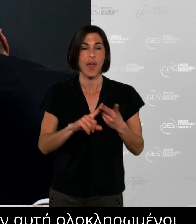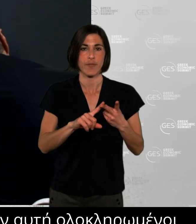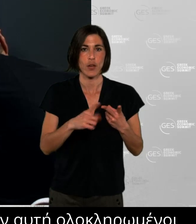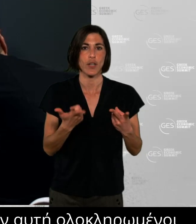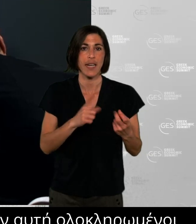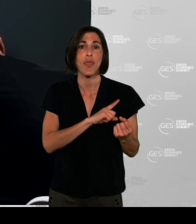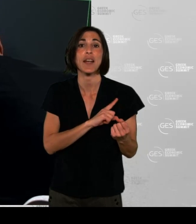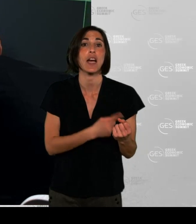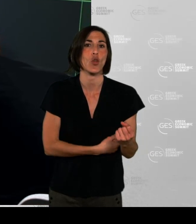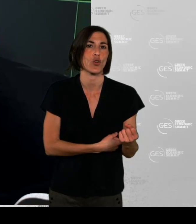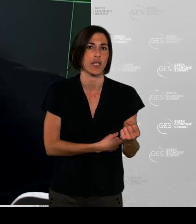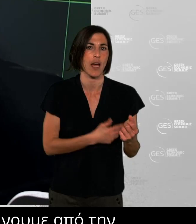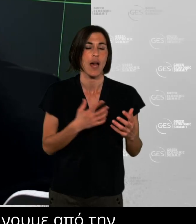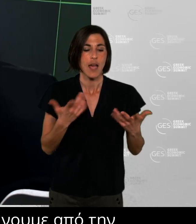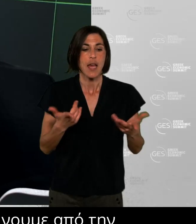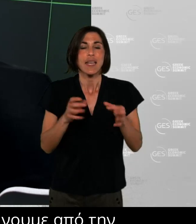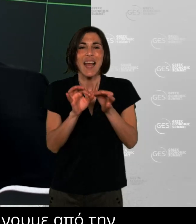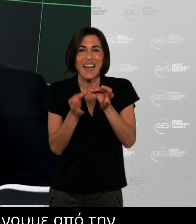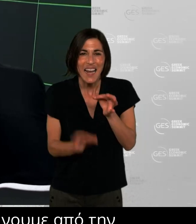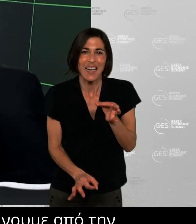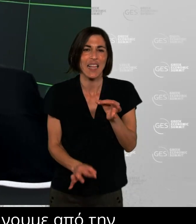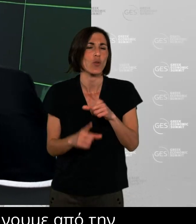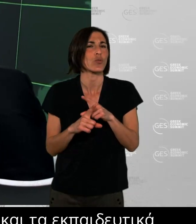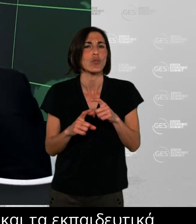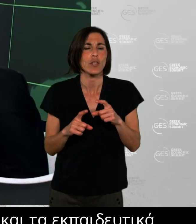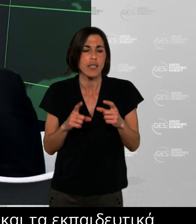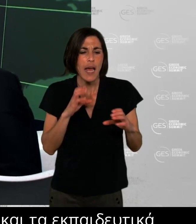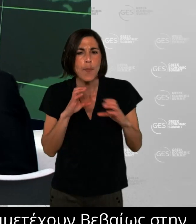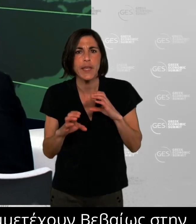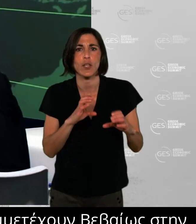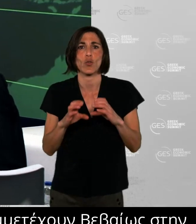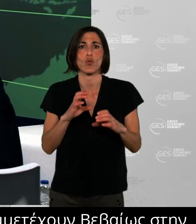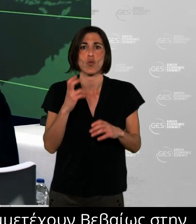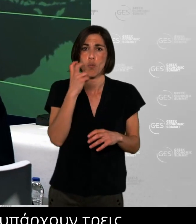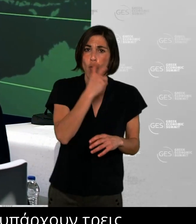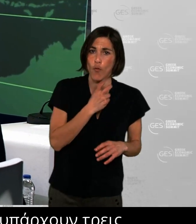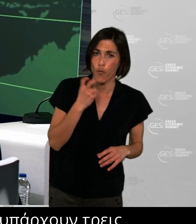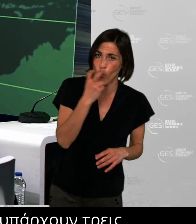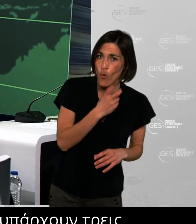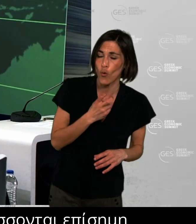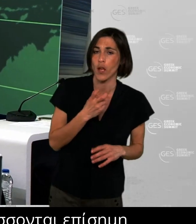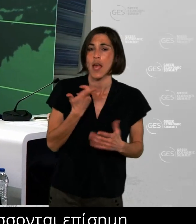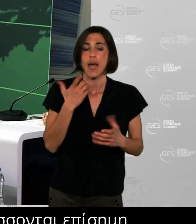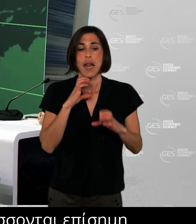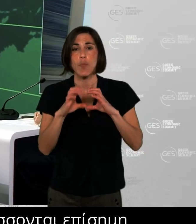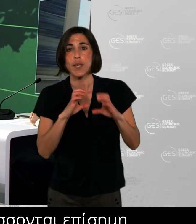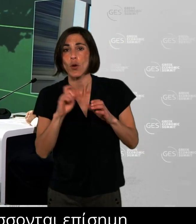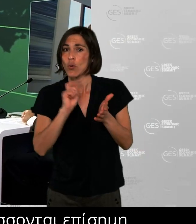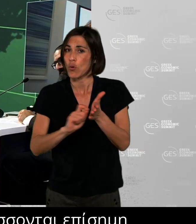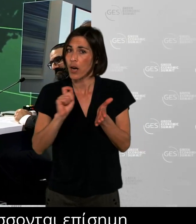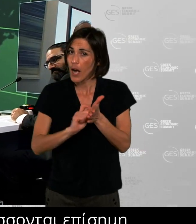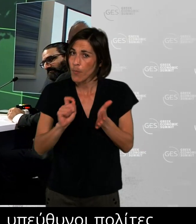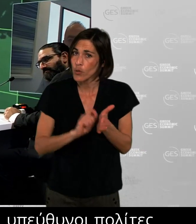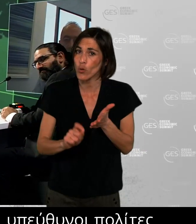to analyze logically and with data, to communicate orally, to communicate in writing effectively, to communicate